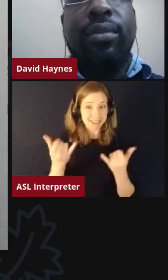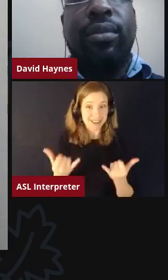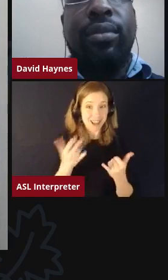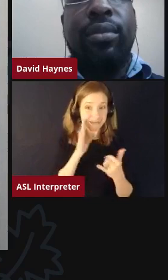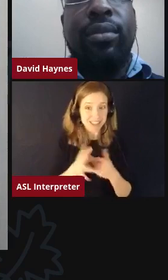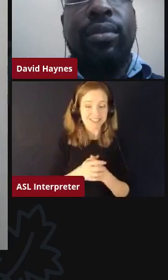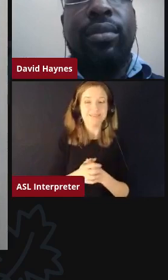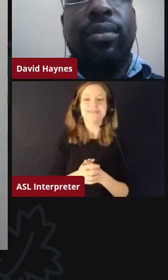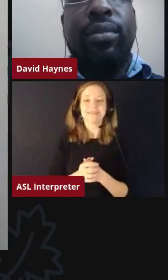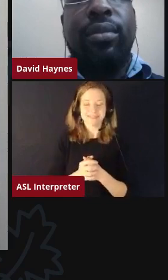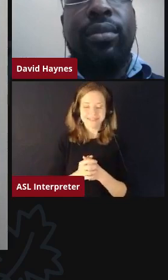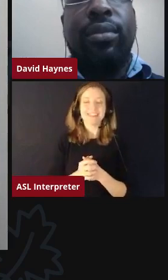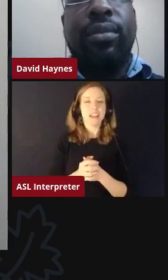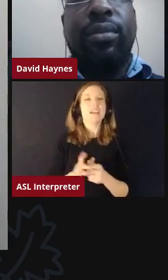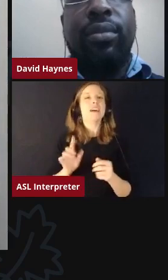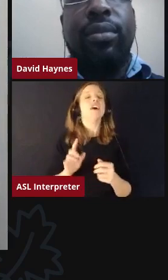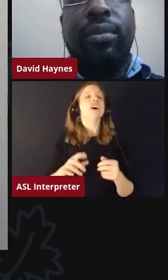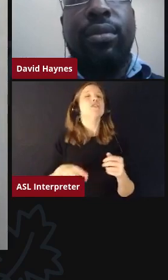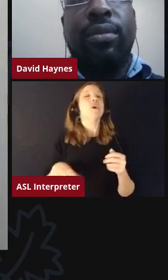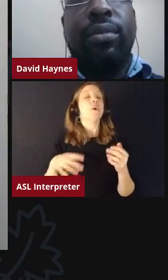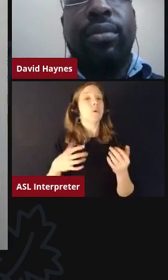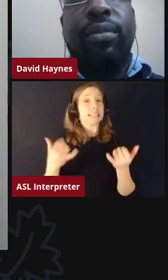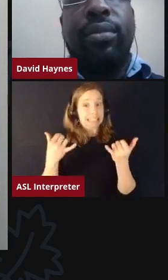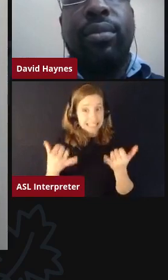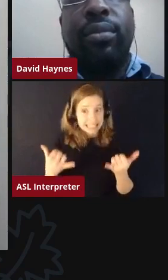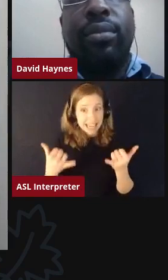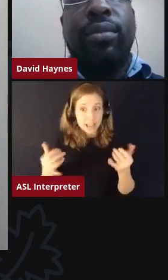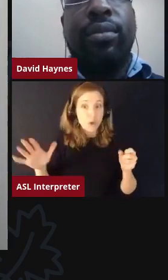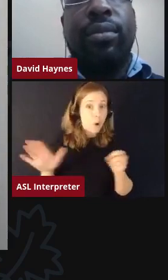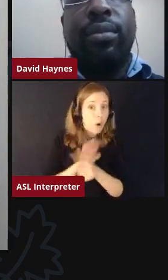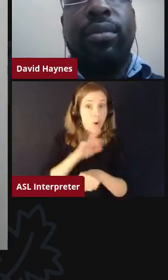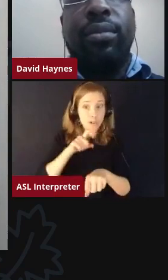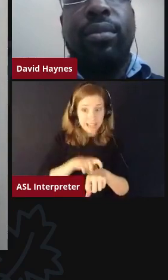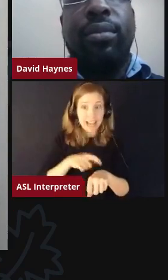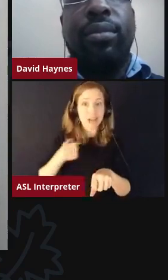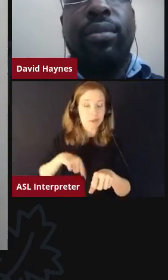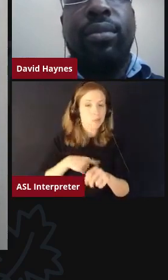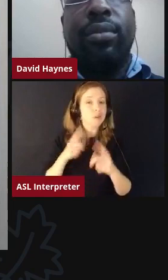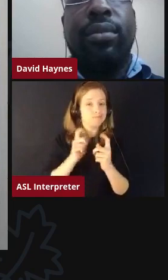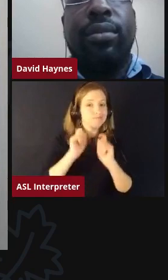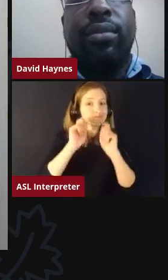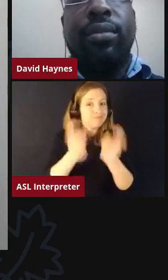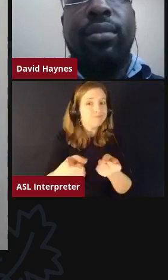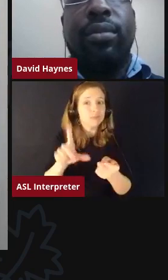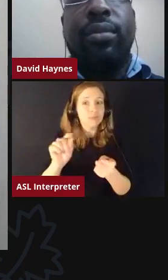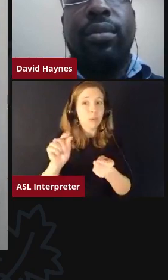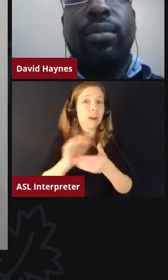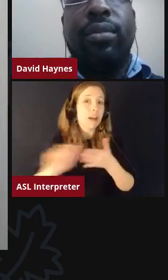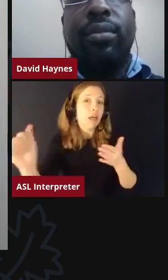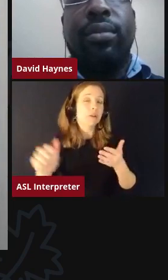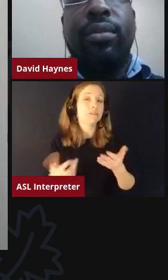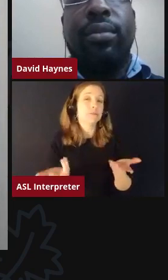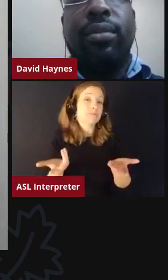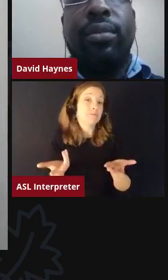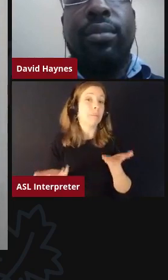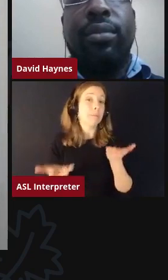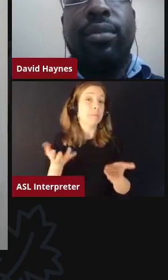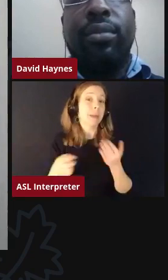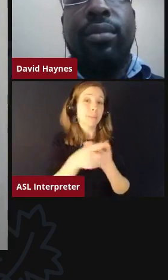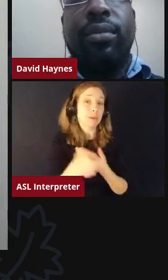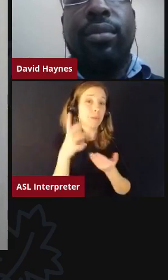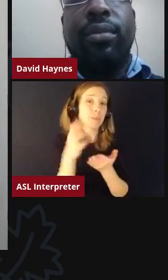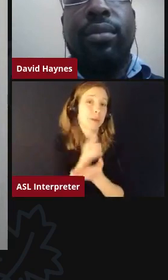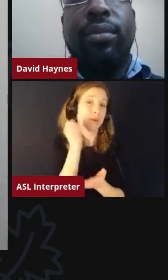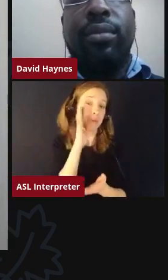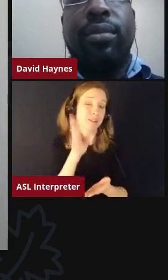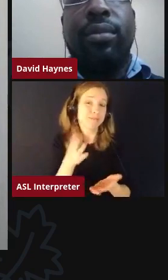of very good information to take away from this. And so stick around. You never know. It could be you. And we